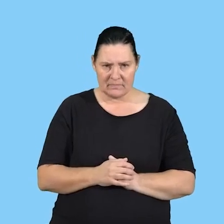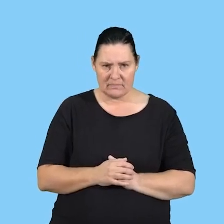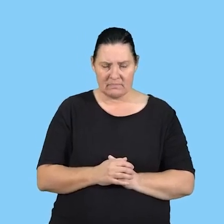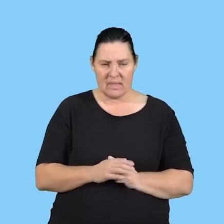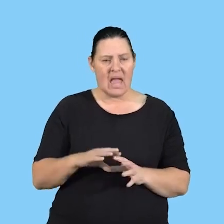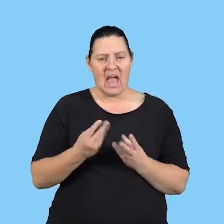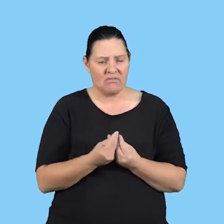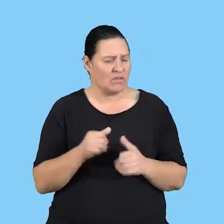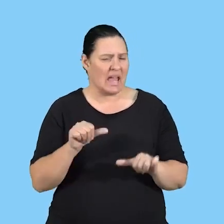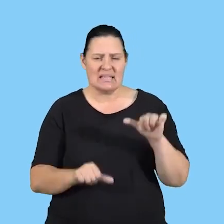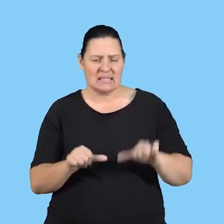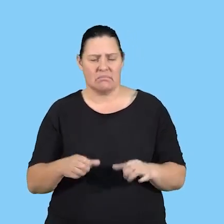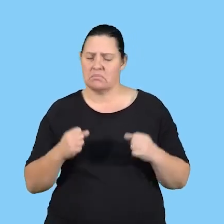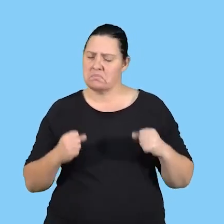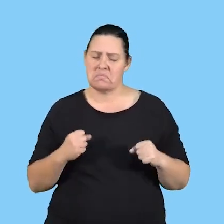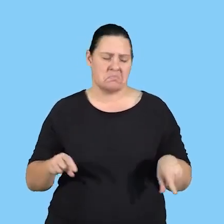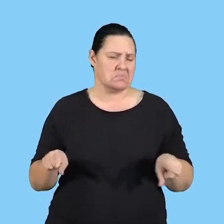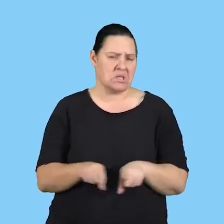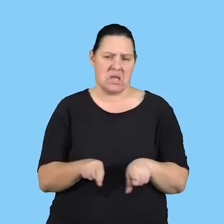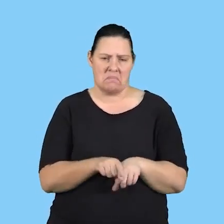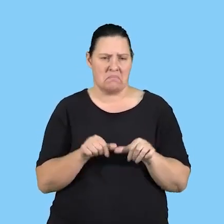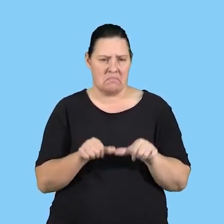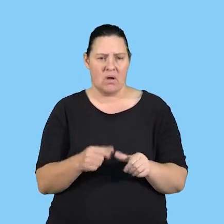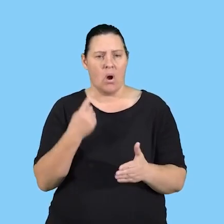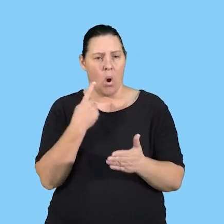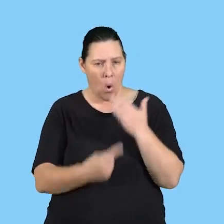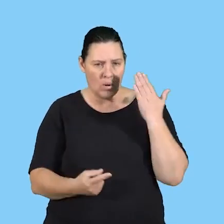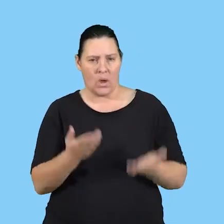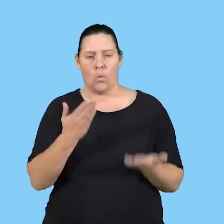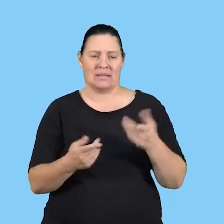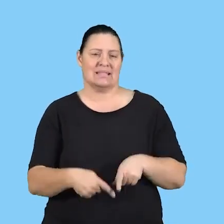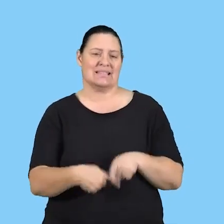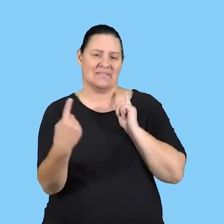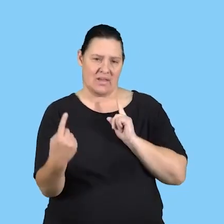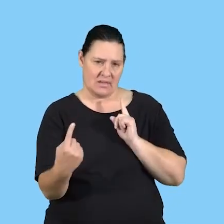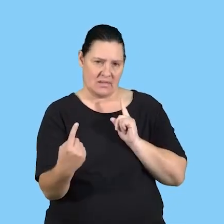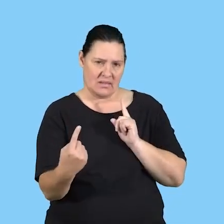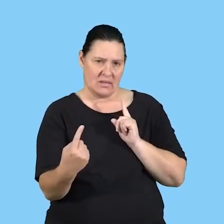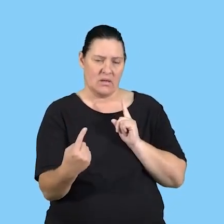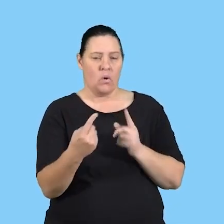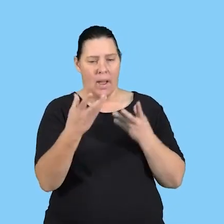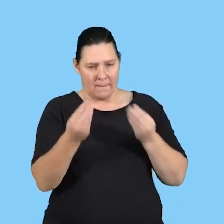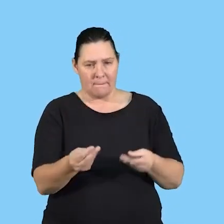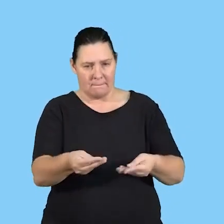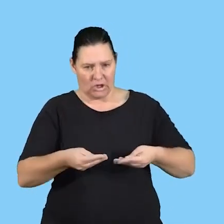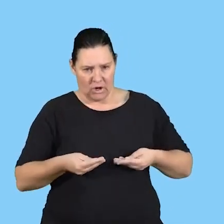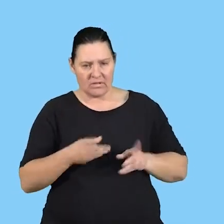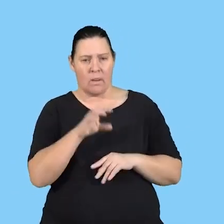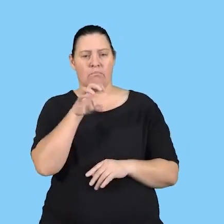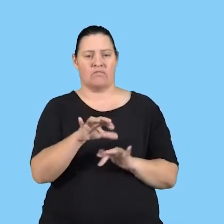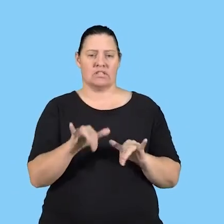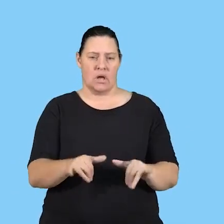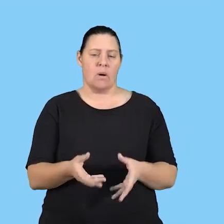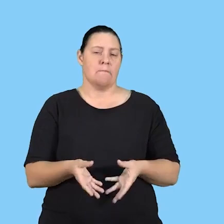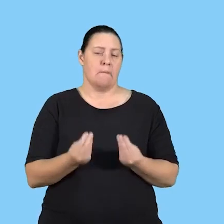Everything else regarding assessment remains exactly the same, except for the weightings. And you've got these documents in your province